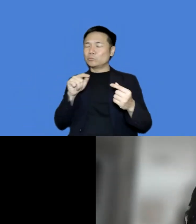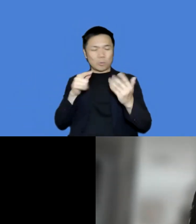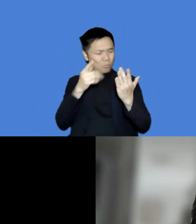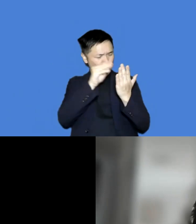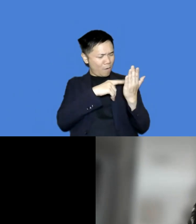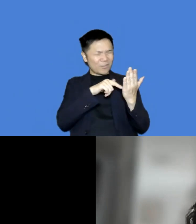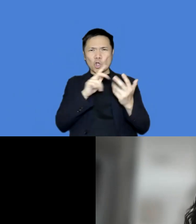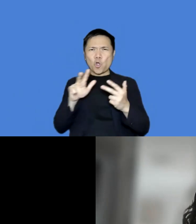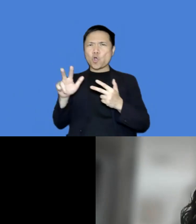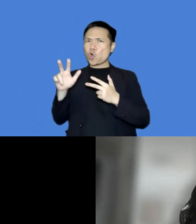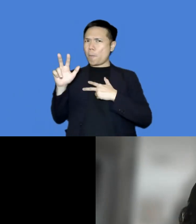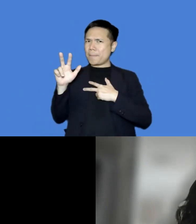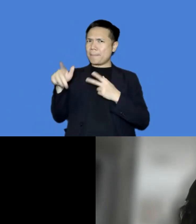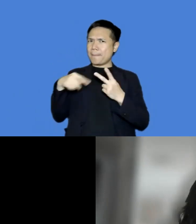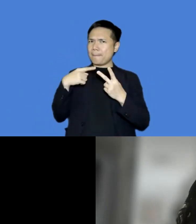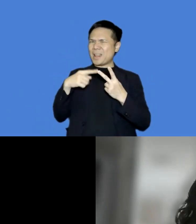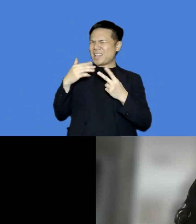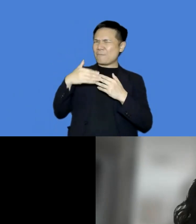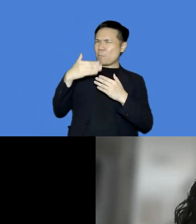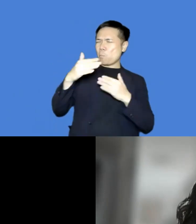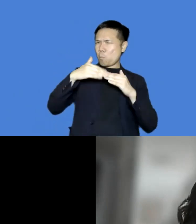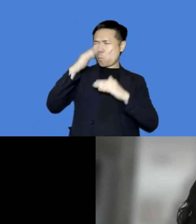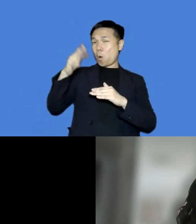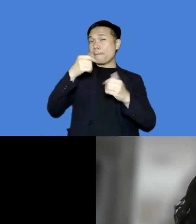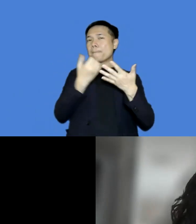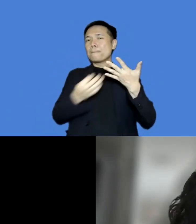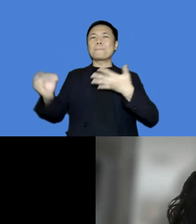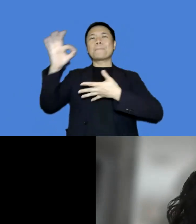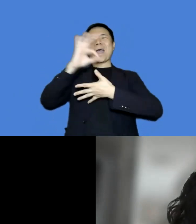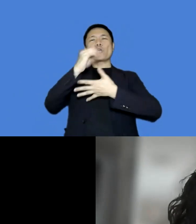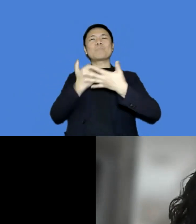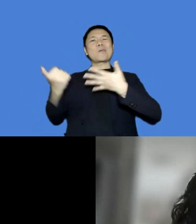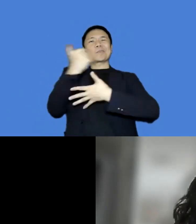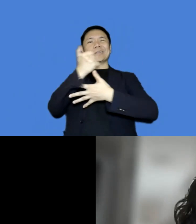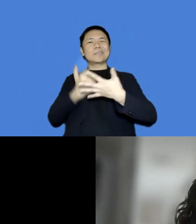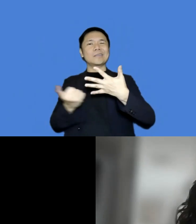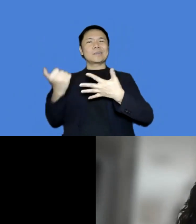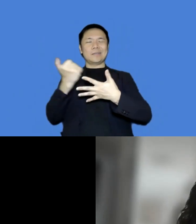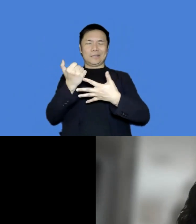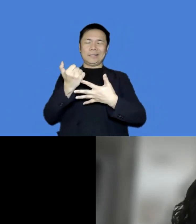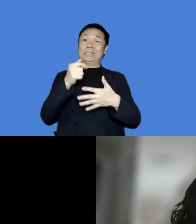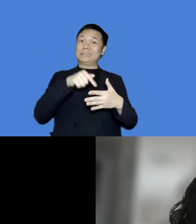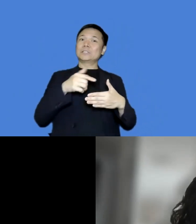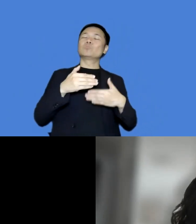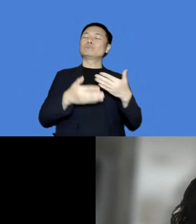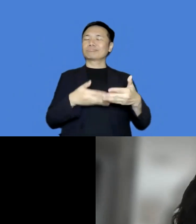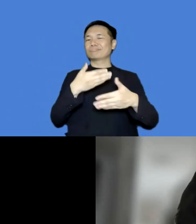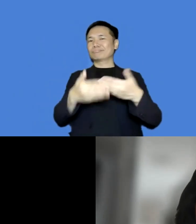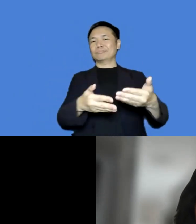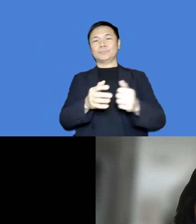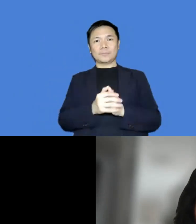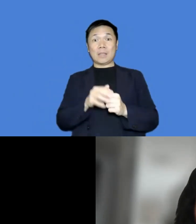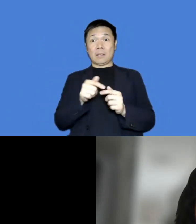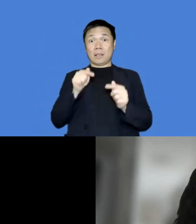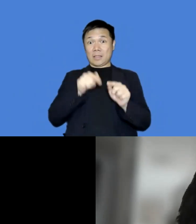of priorities. And I know this was also a methodology applied throughout the